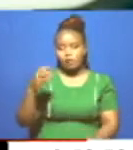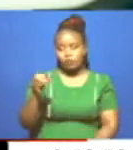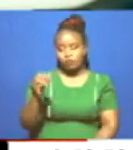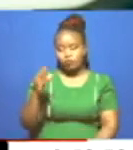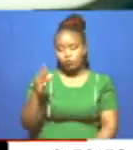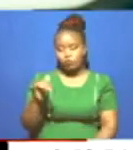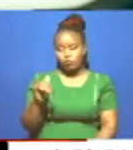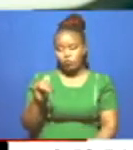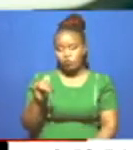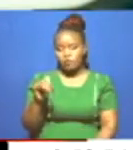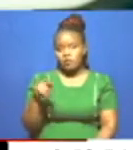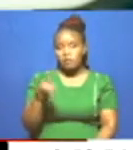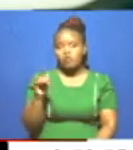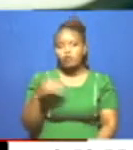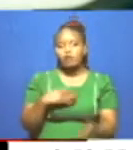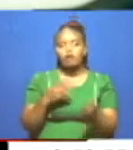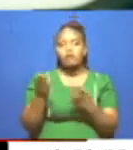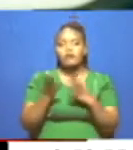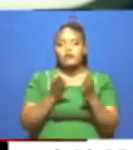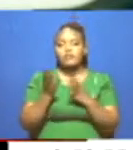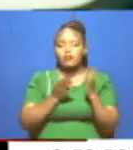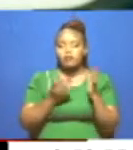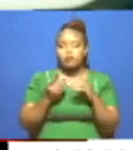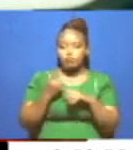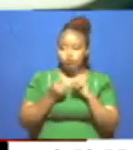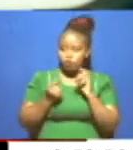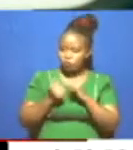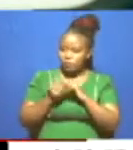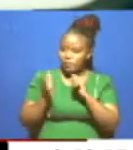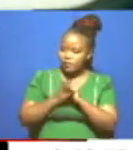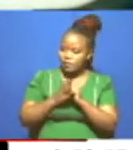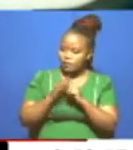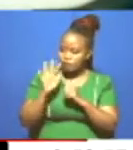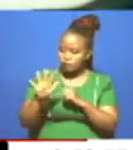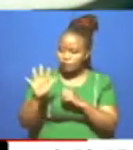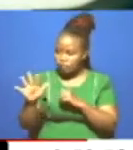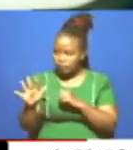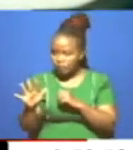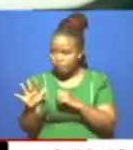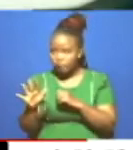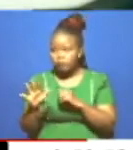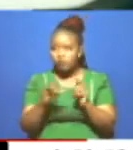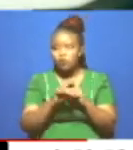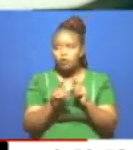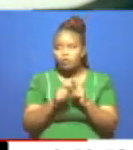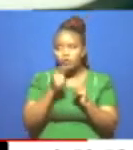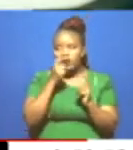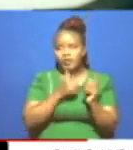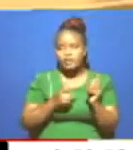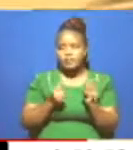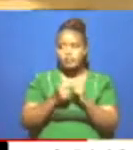flew the flag of this country since 1955, aged just 17 years.